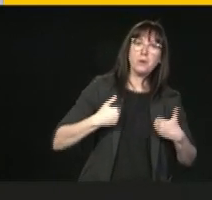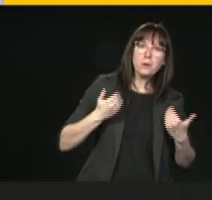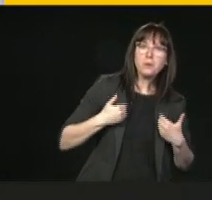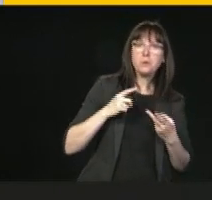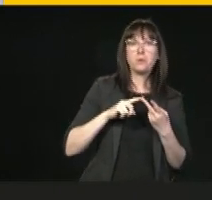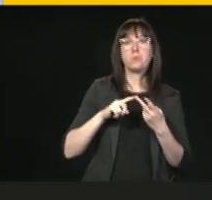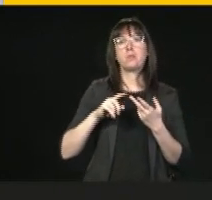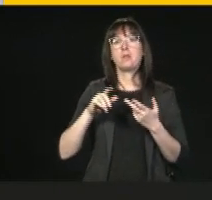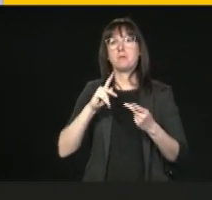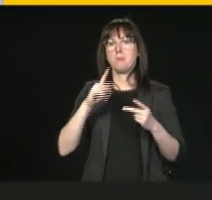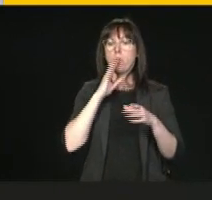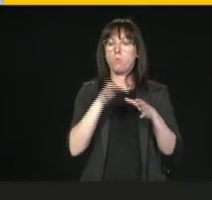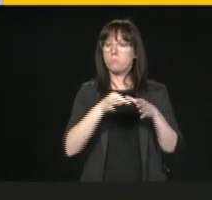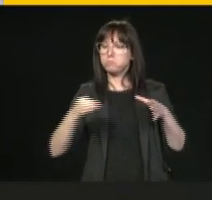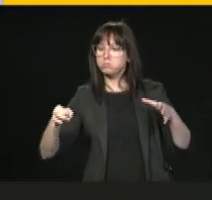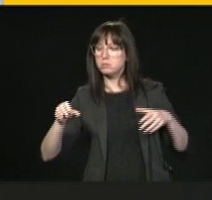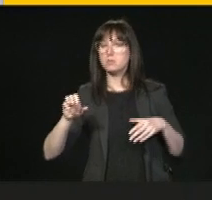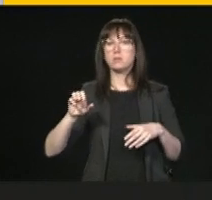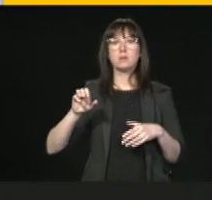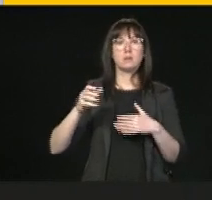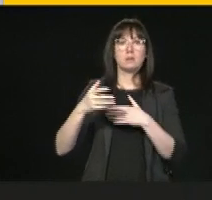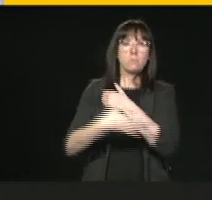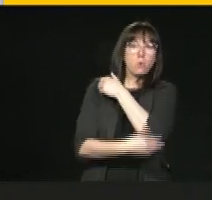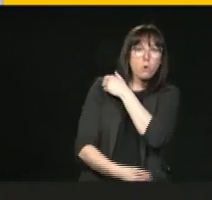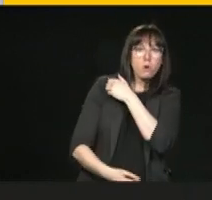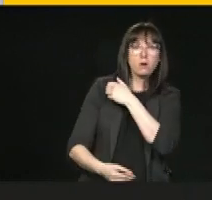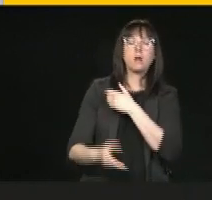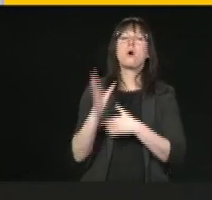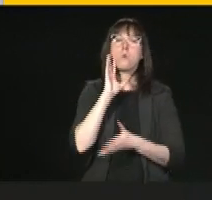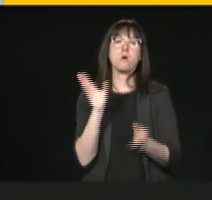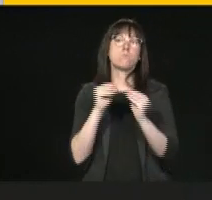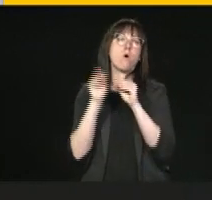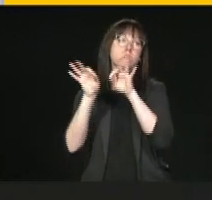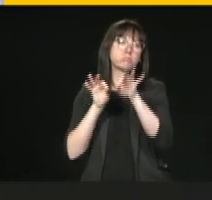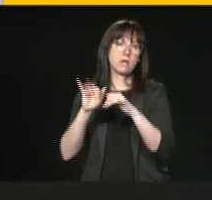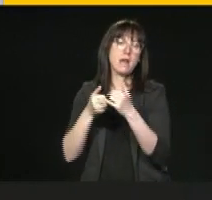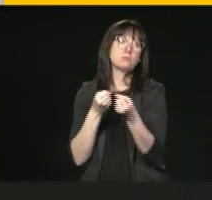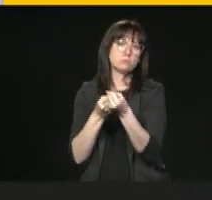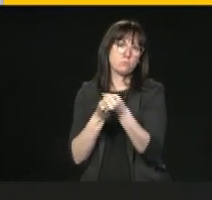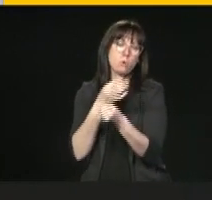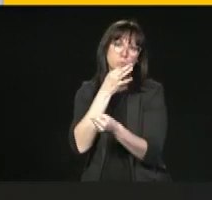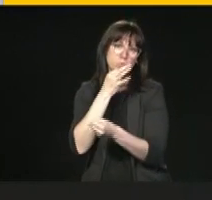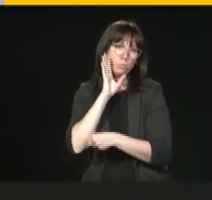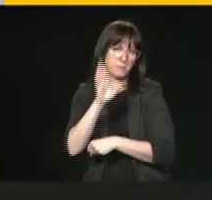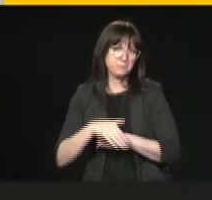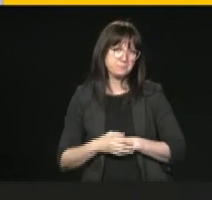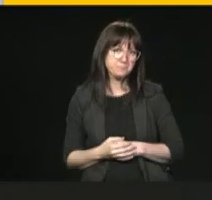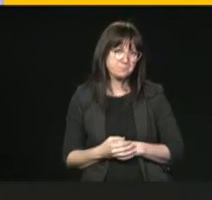people, people who live in poverty. We're going to have more news to share with you very soon.